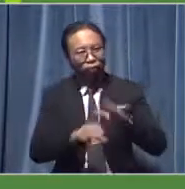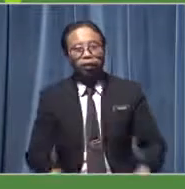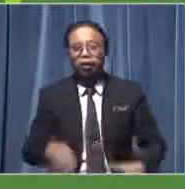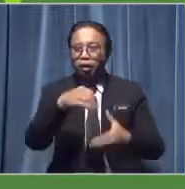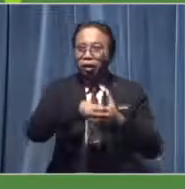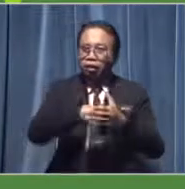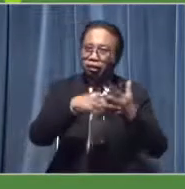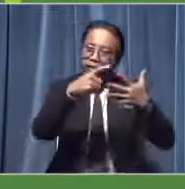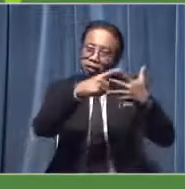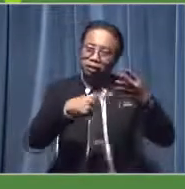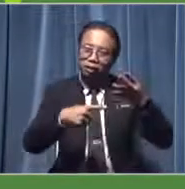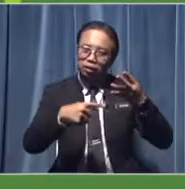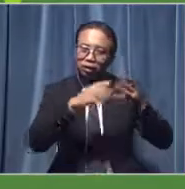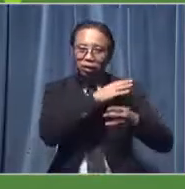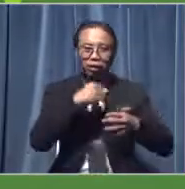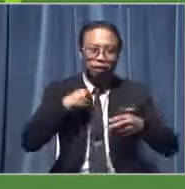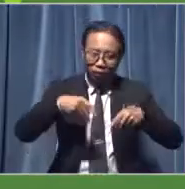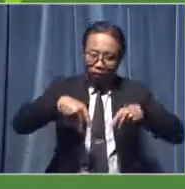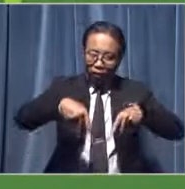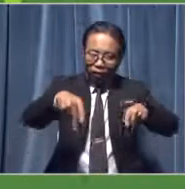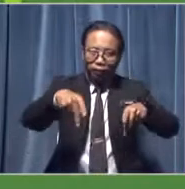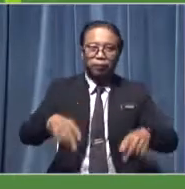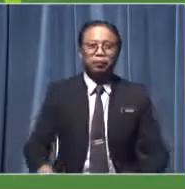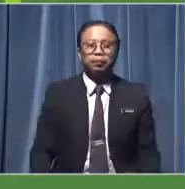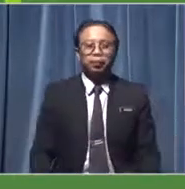and in parallel.